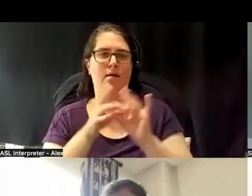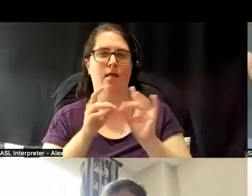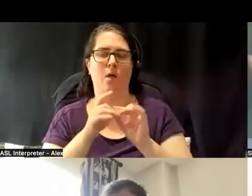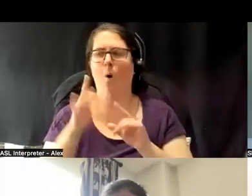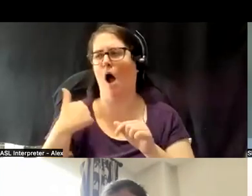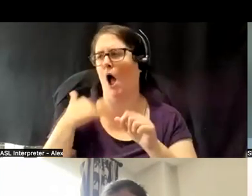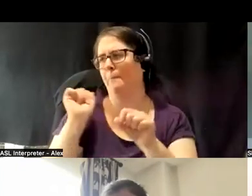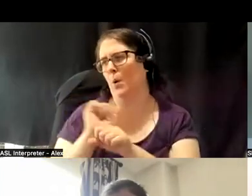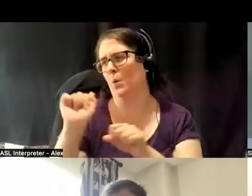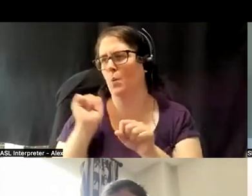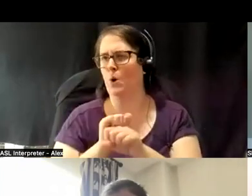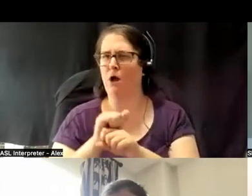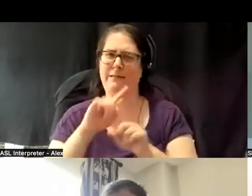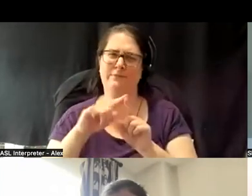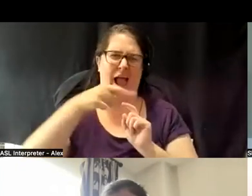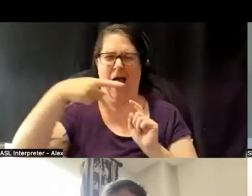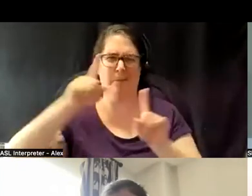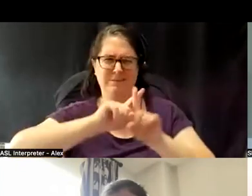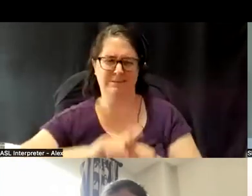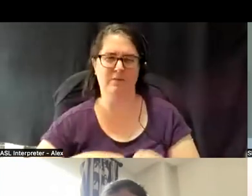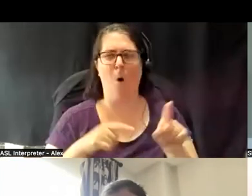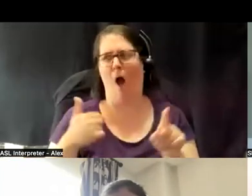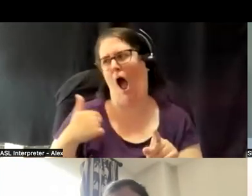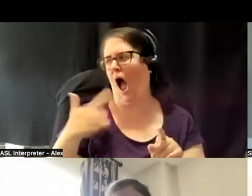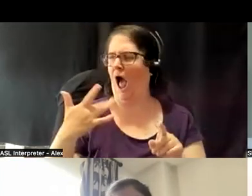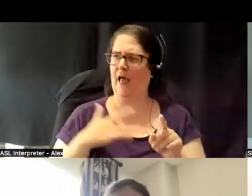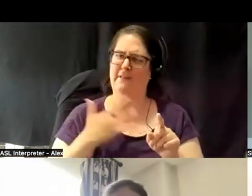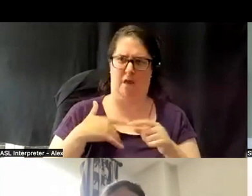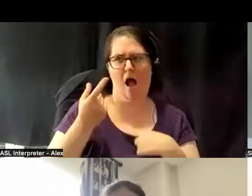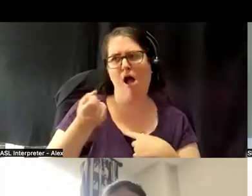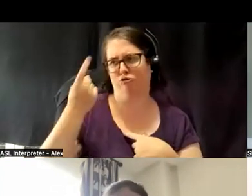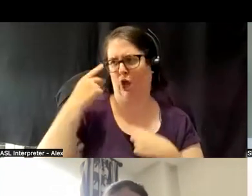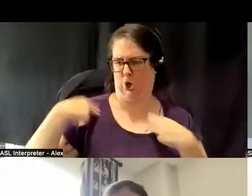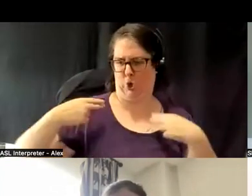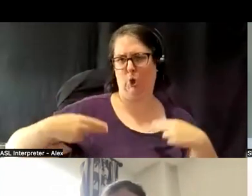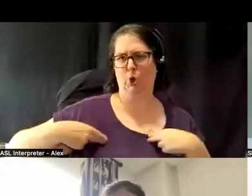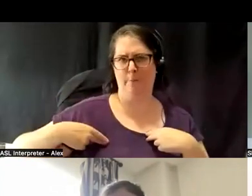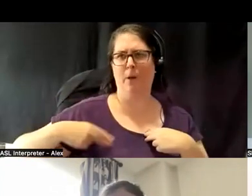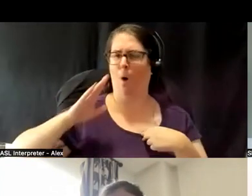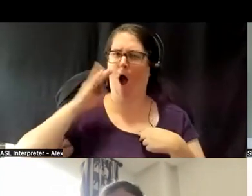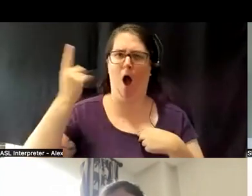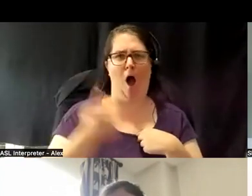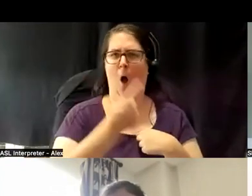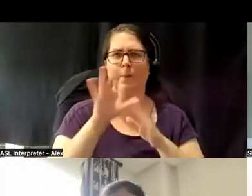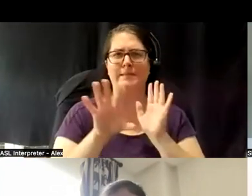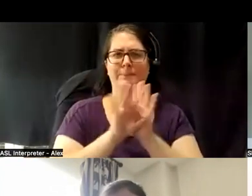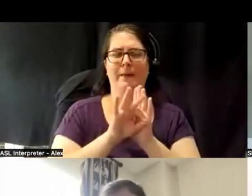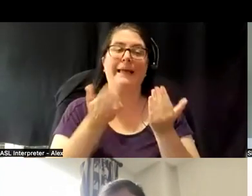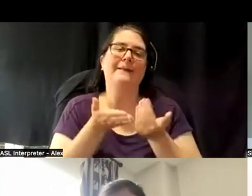his work, and he does all this app work, etc., he's like, I feel like I understand that humans will always pick